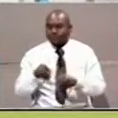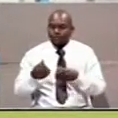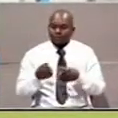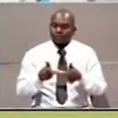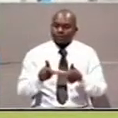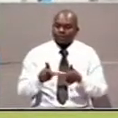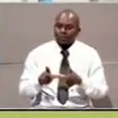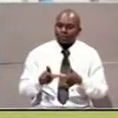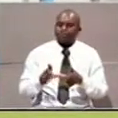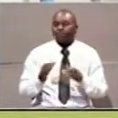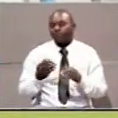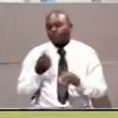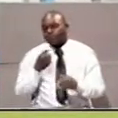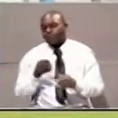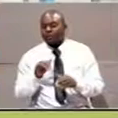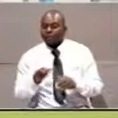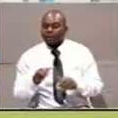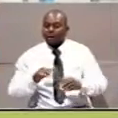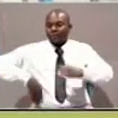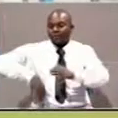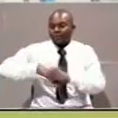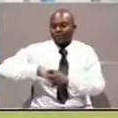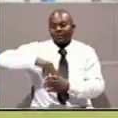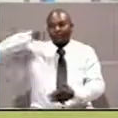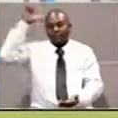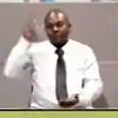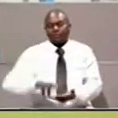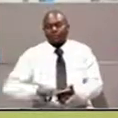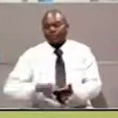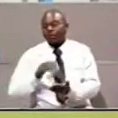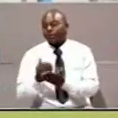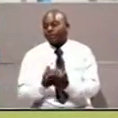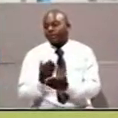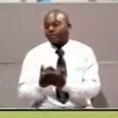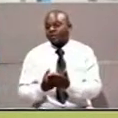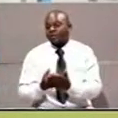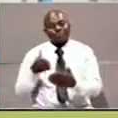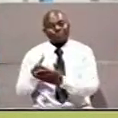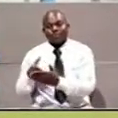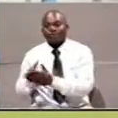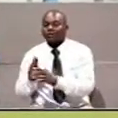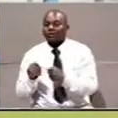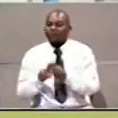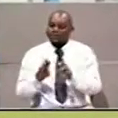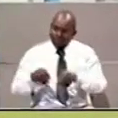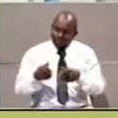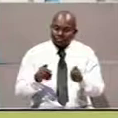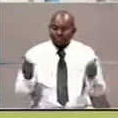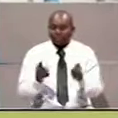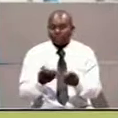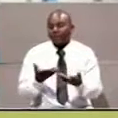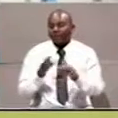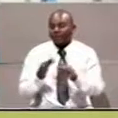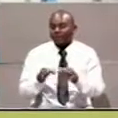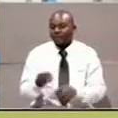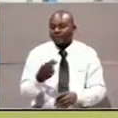Bull, who their stadiums could not pass because of some issues with the stadiums, have also been given still a deadline of